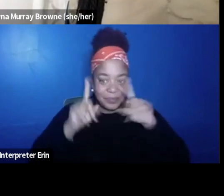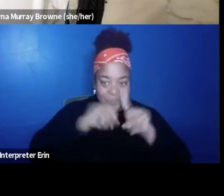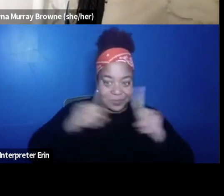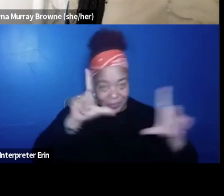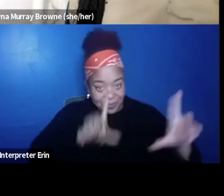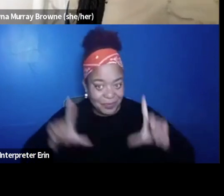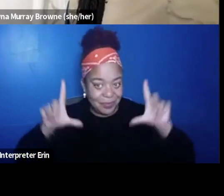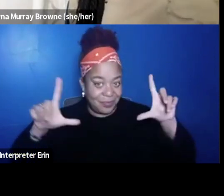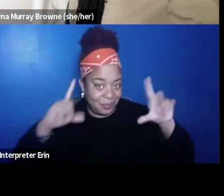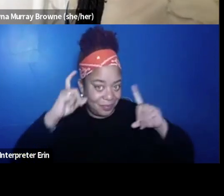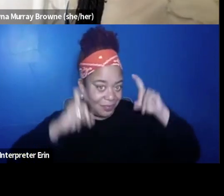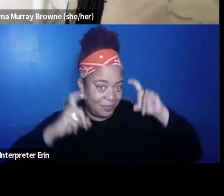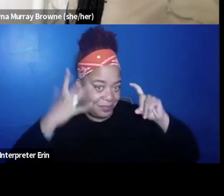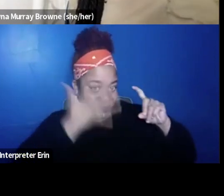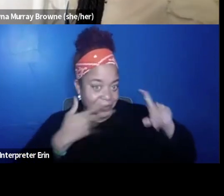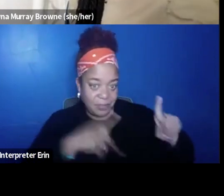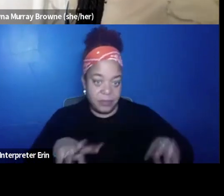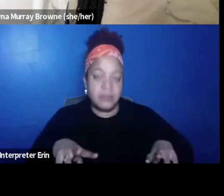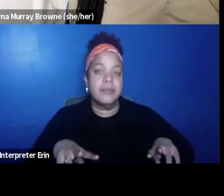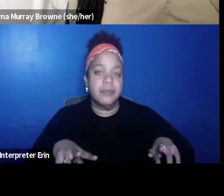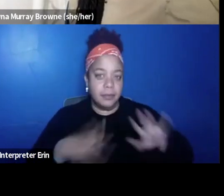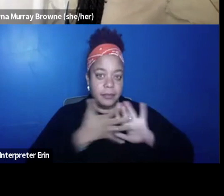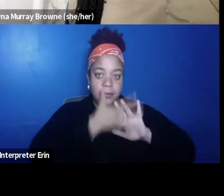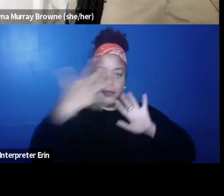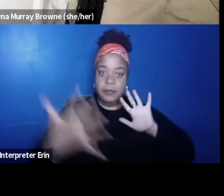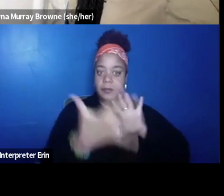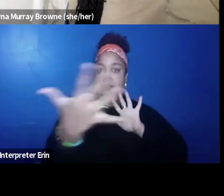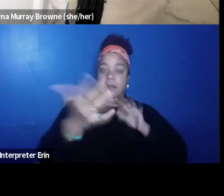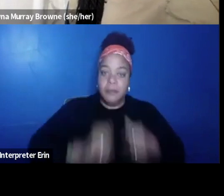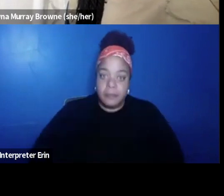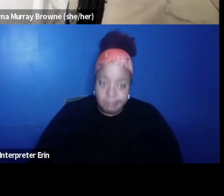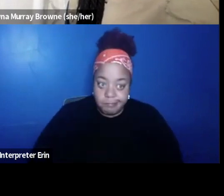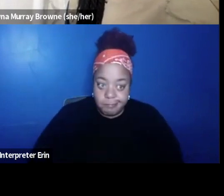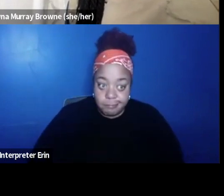let it go forward, but ultimately we don't need any more data.